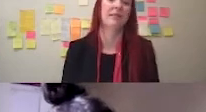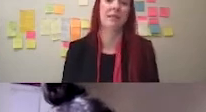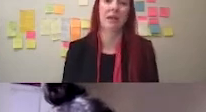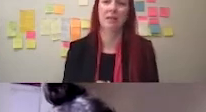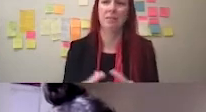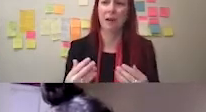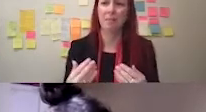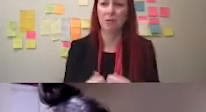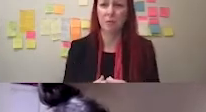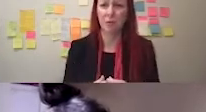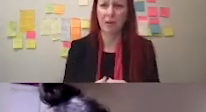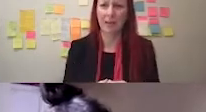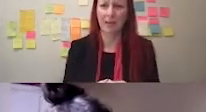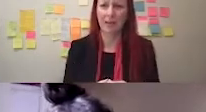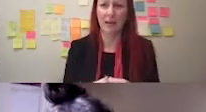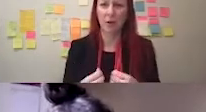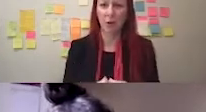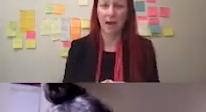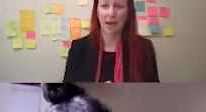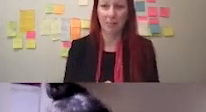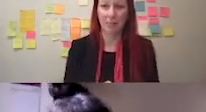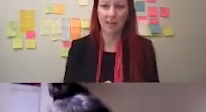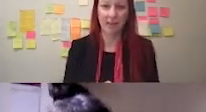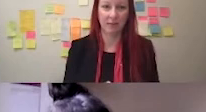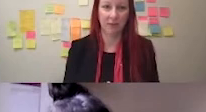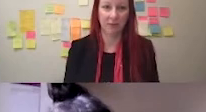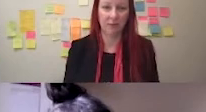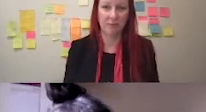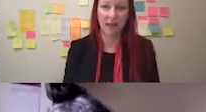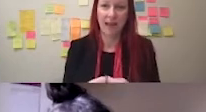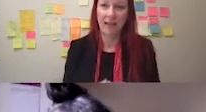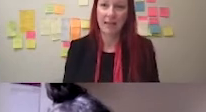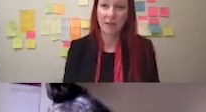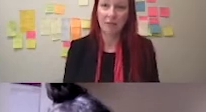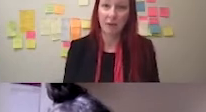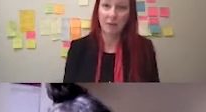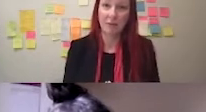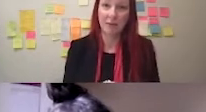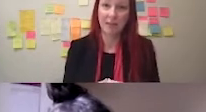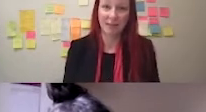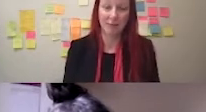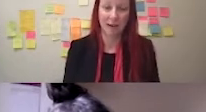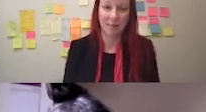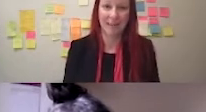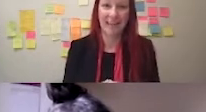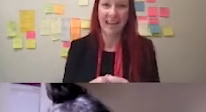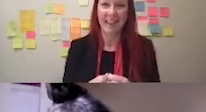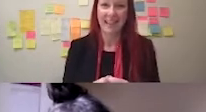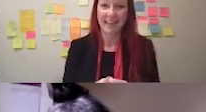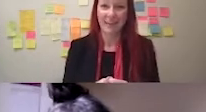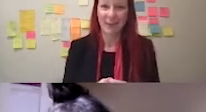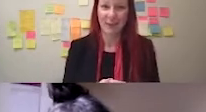teaching, my research, but more importantly, who I am as an individual. And it helped me also to